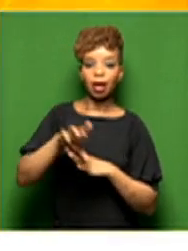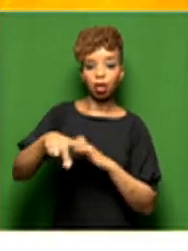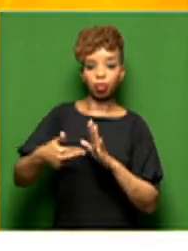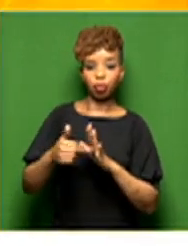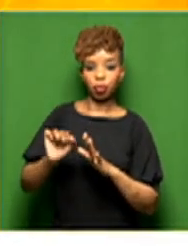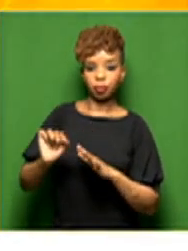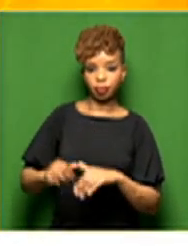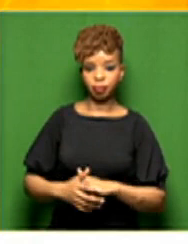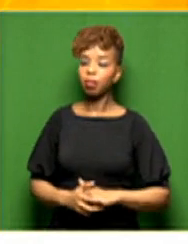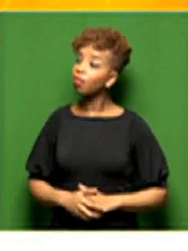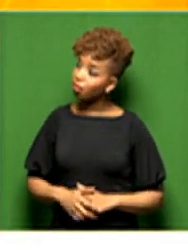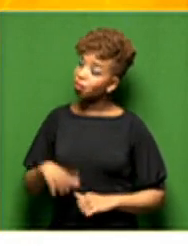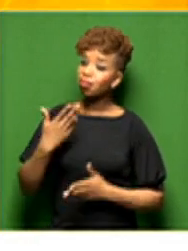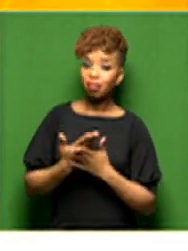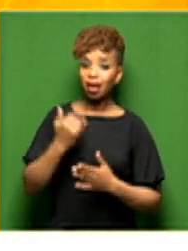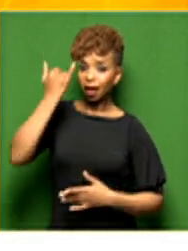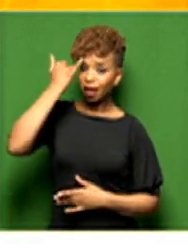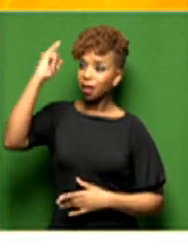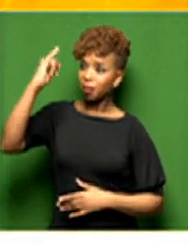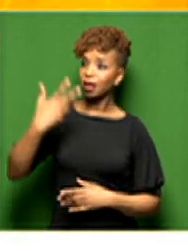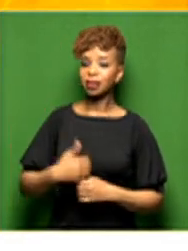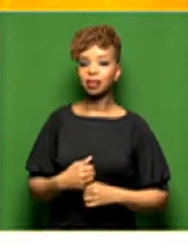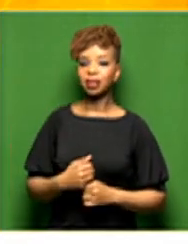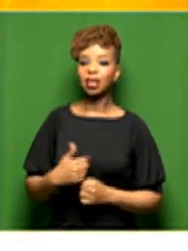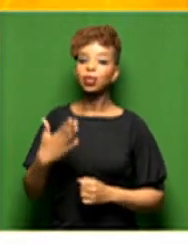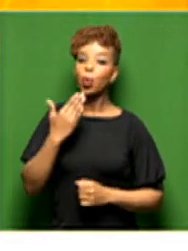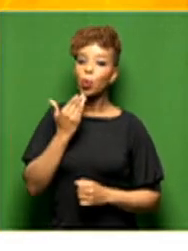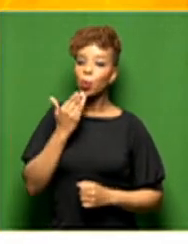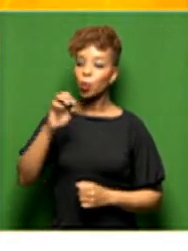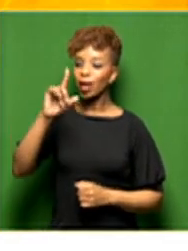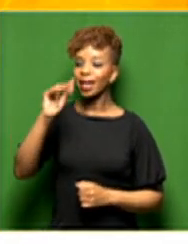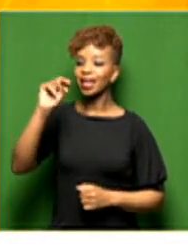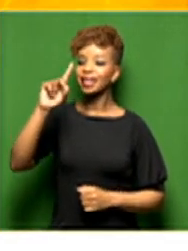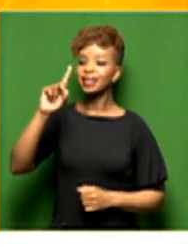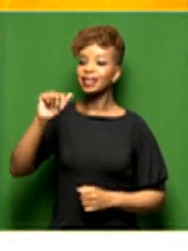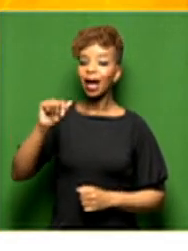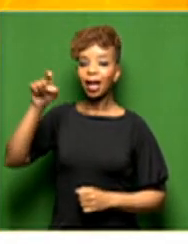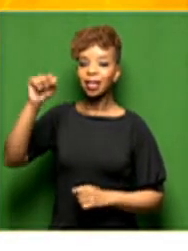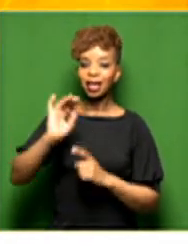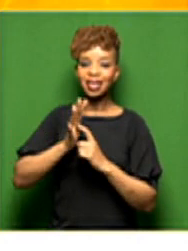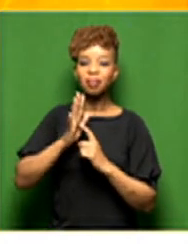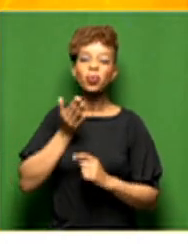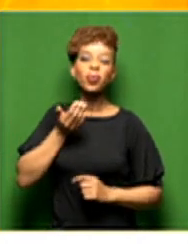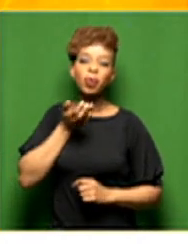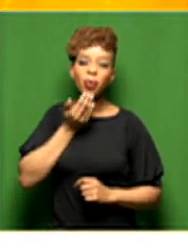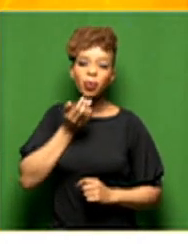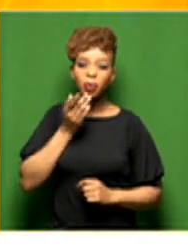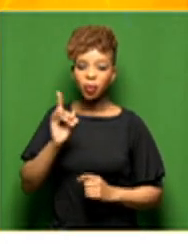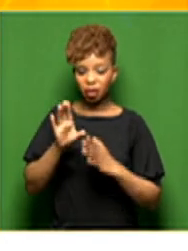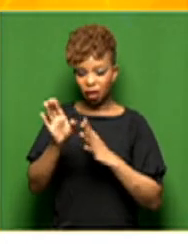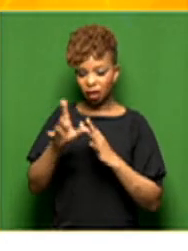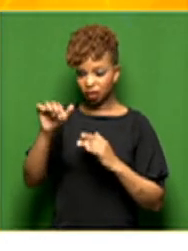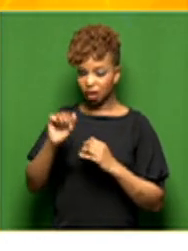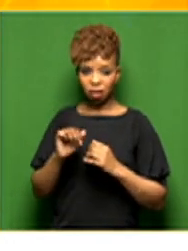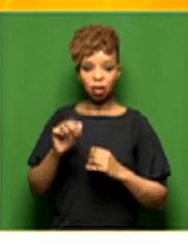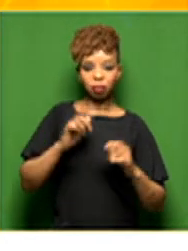imagining and painting a picture. Just who is Linda and how does the character of Linda develop in the story? And perhaps